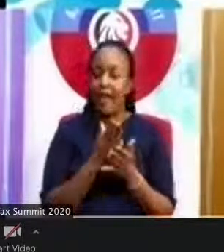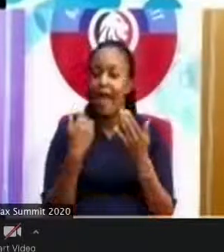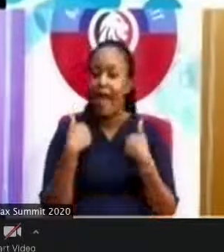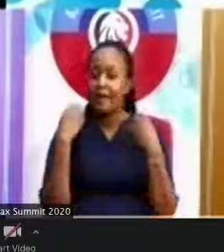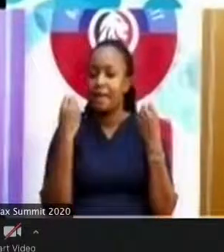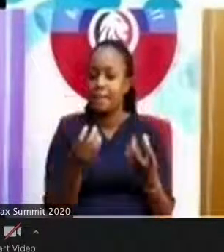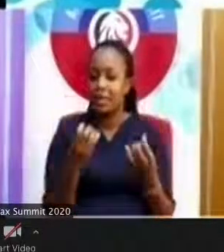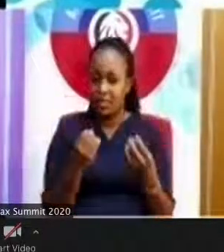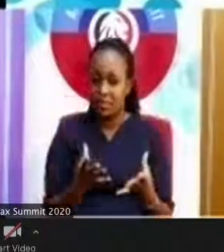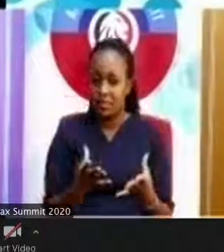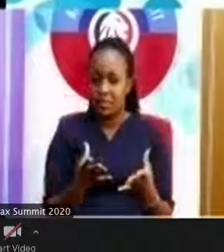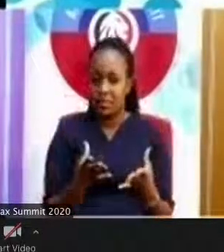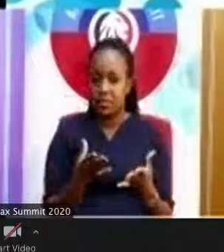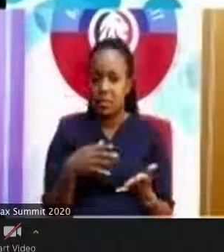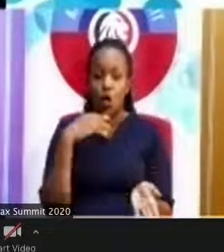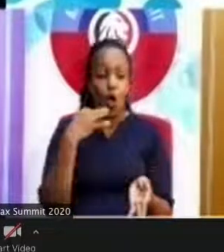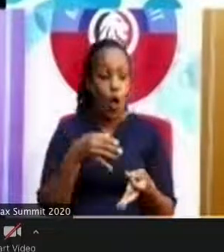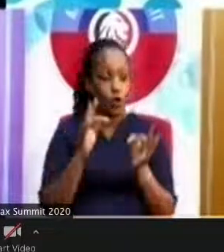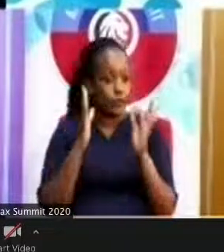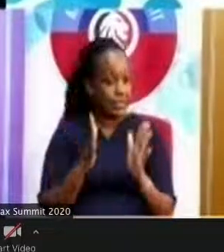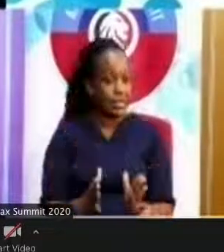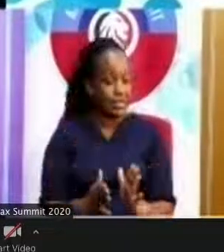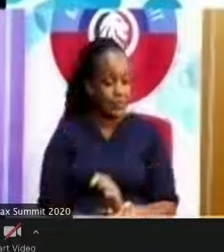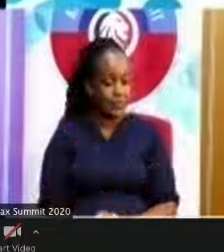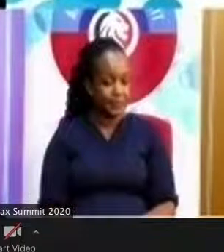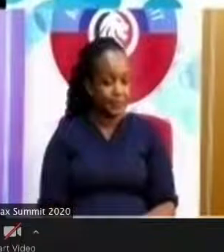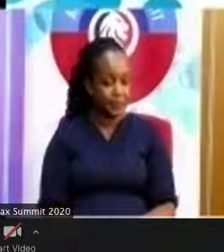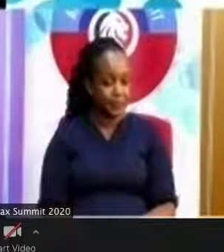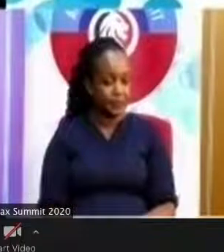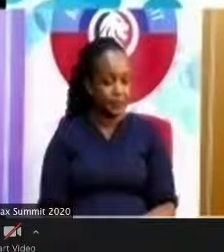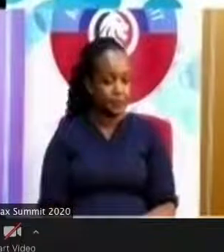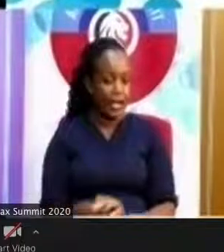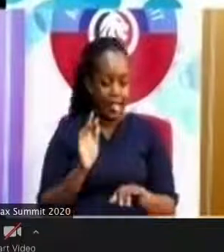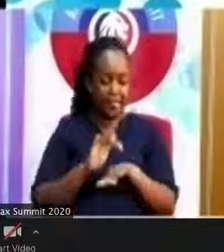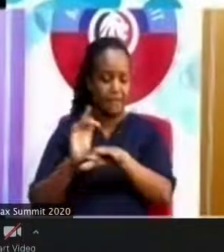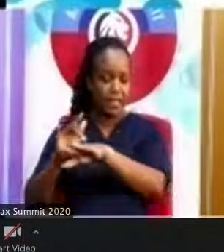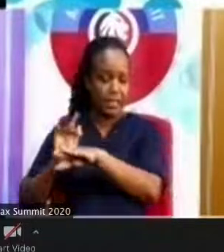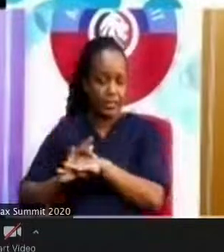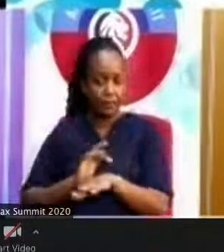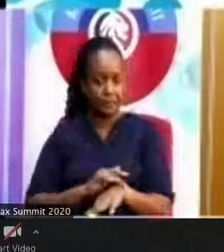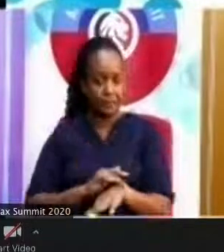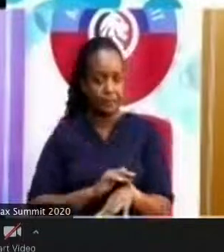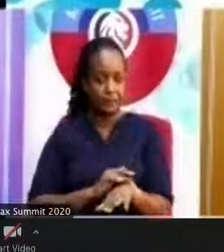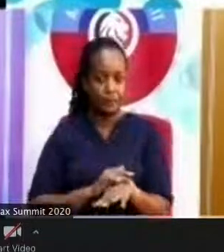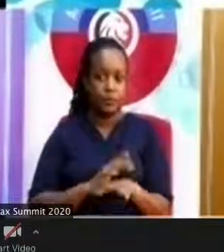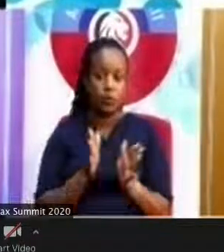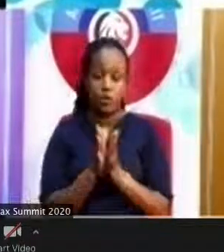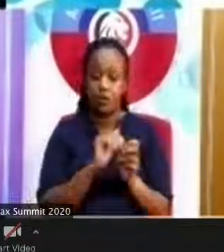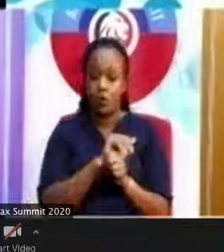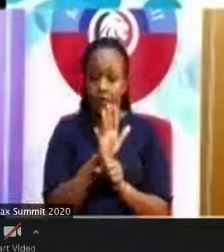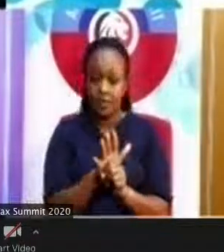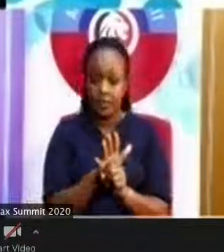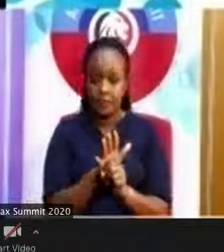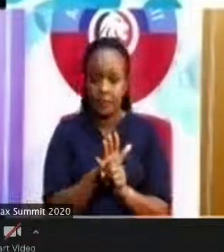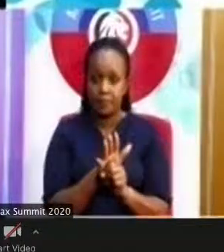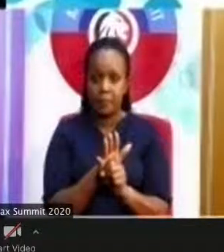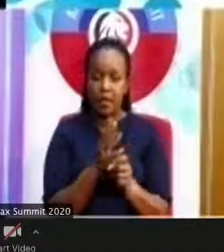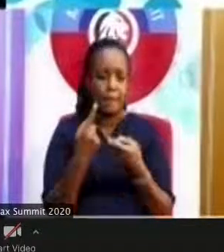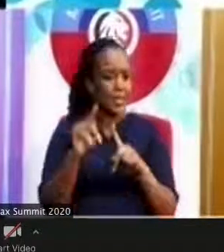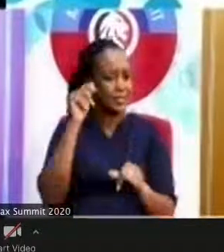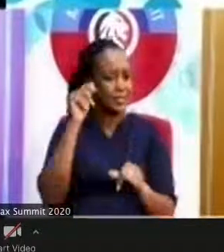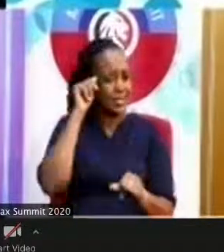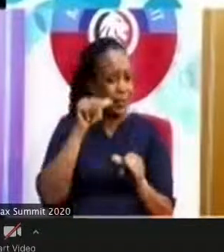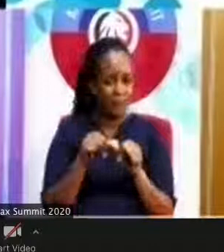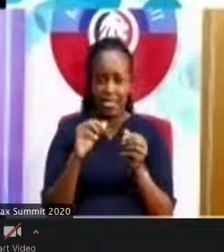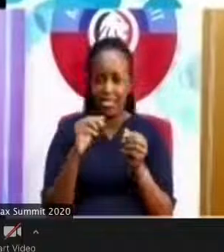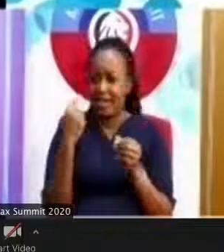of our officers infected, but the few, I can't remember the number now,